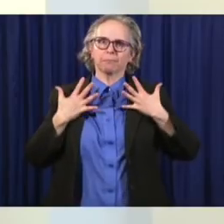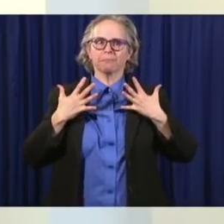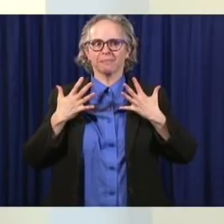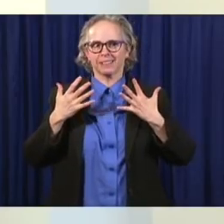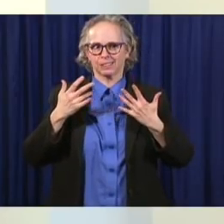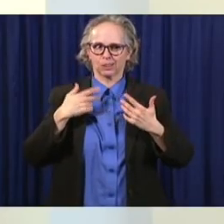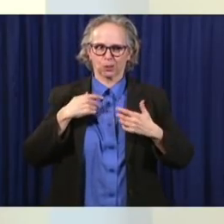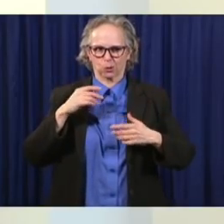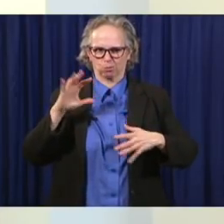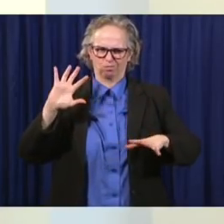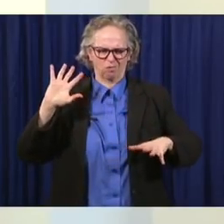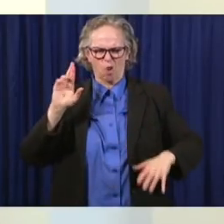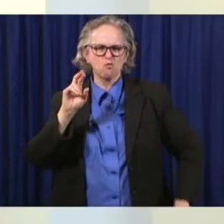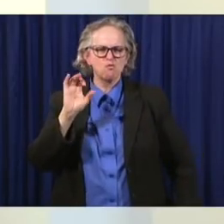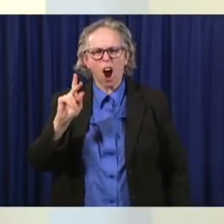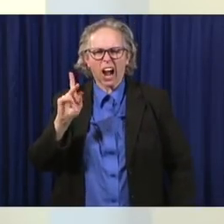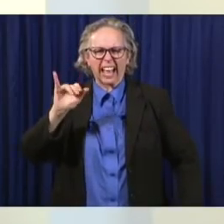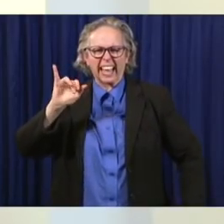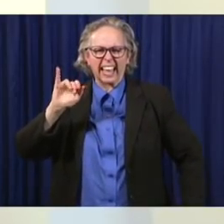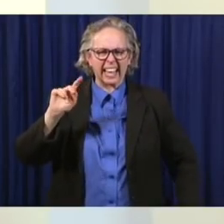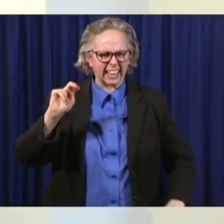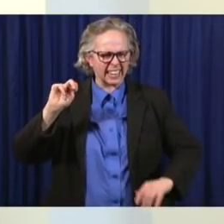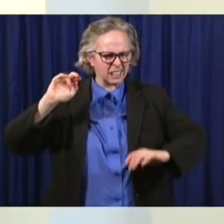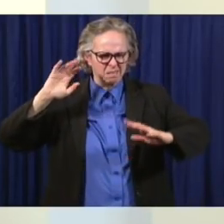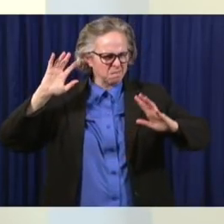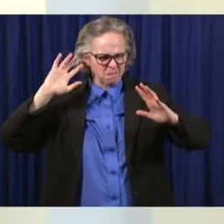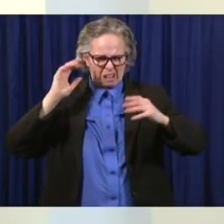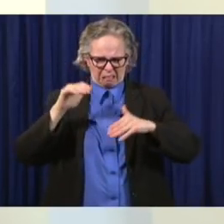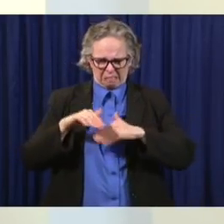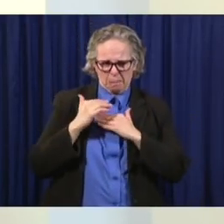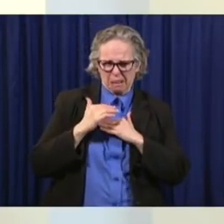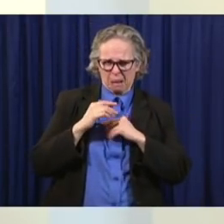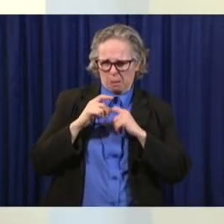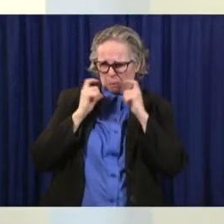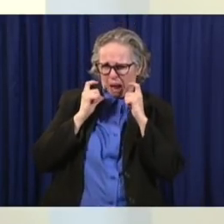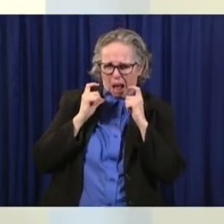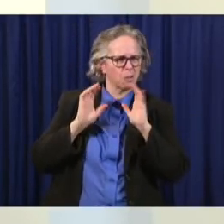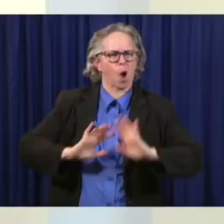it as a form of something that limits us, but actually